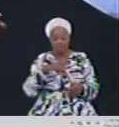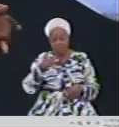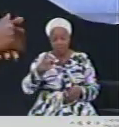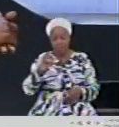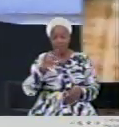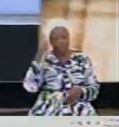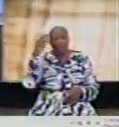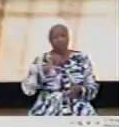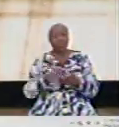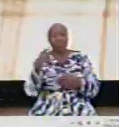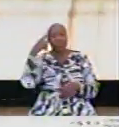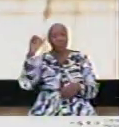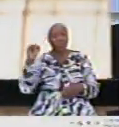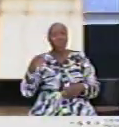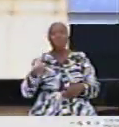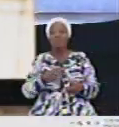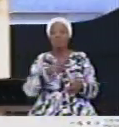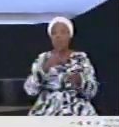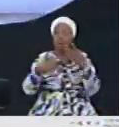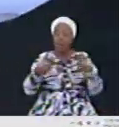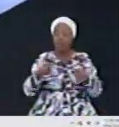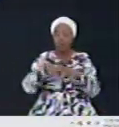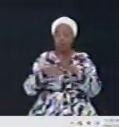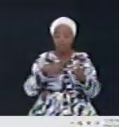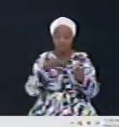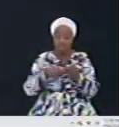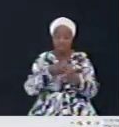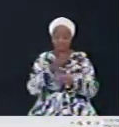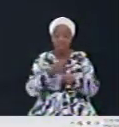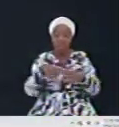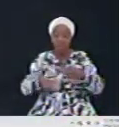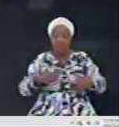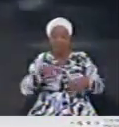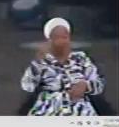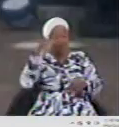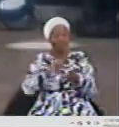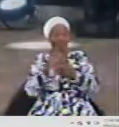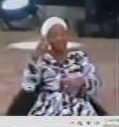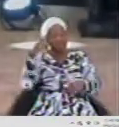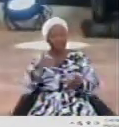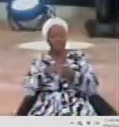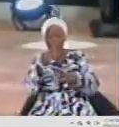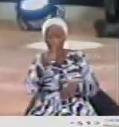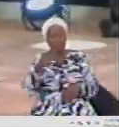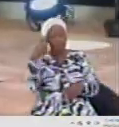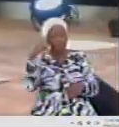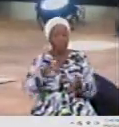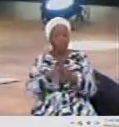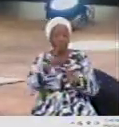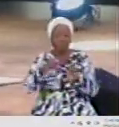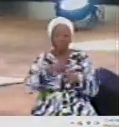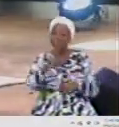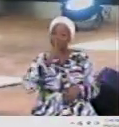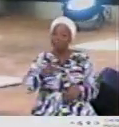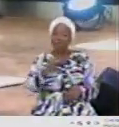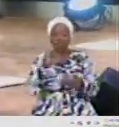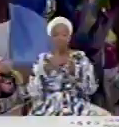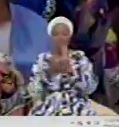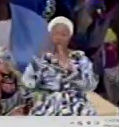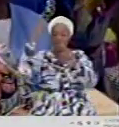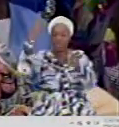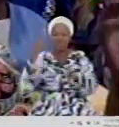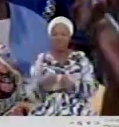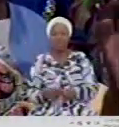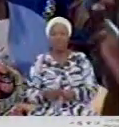will happen in your life this year? Good things. You will think you're dreaming. It will not be a dream. It will be reality in